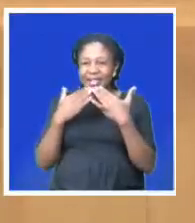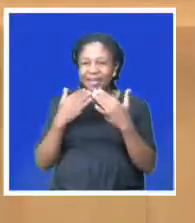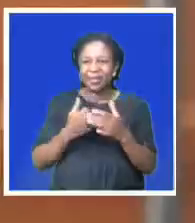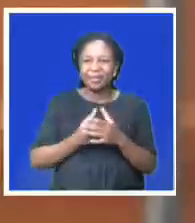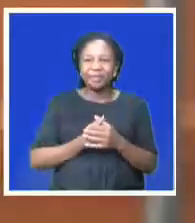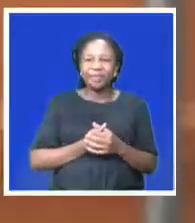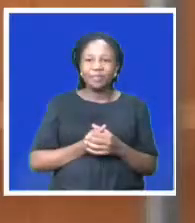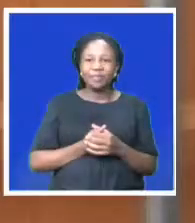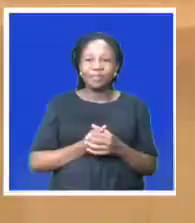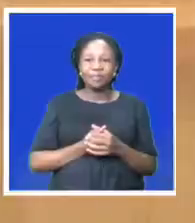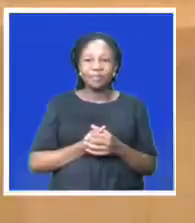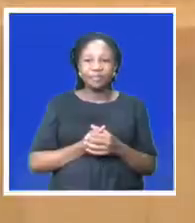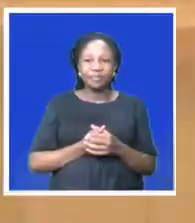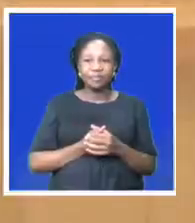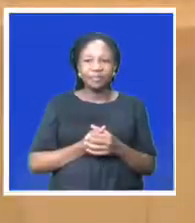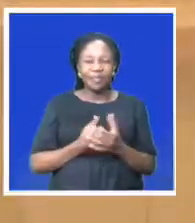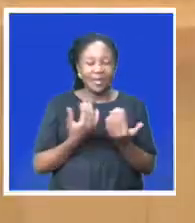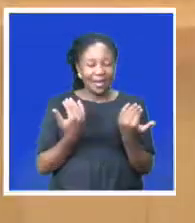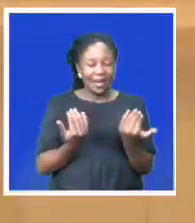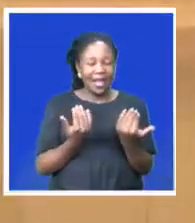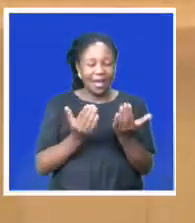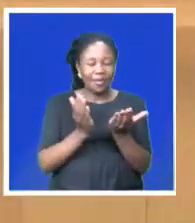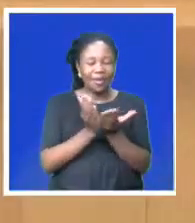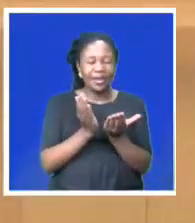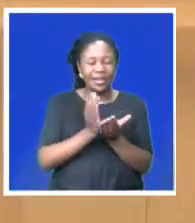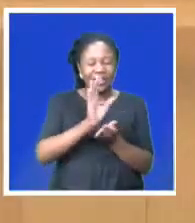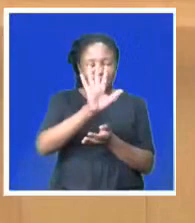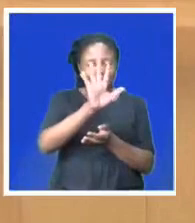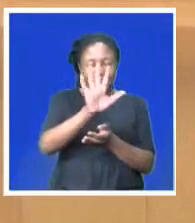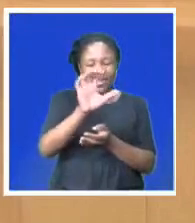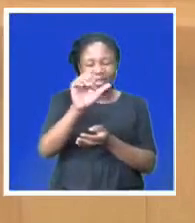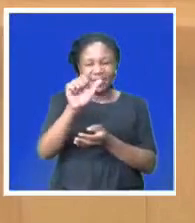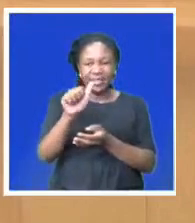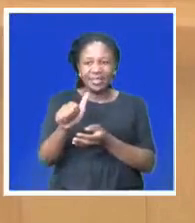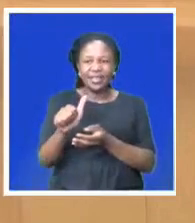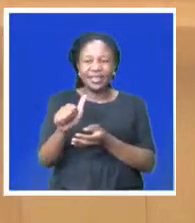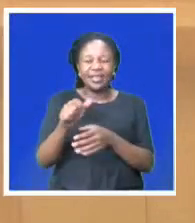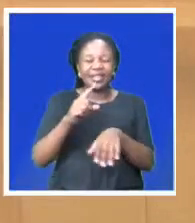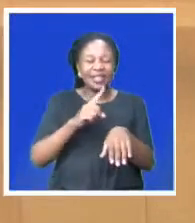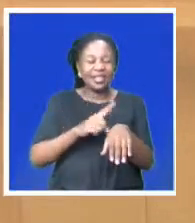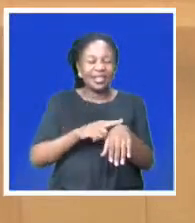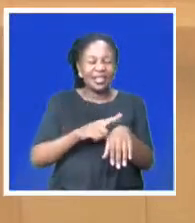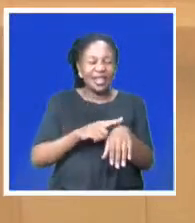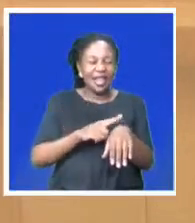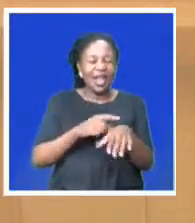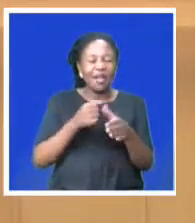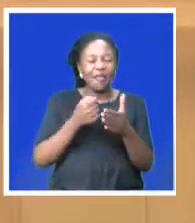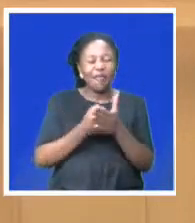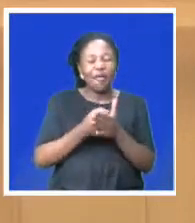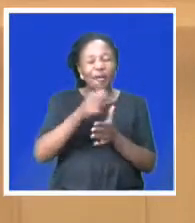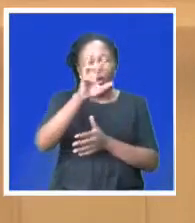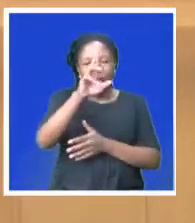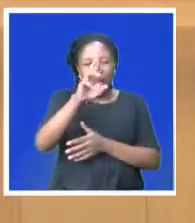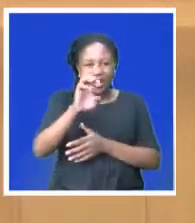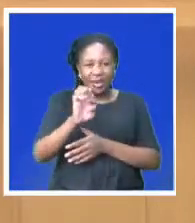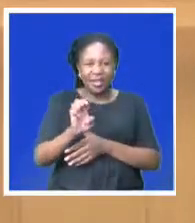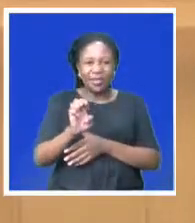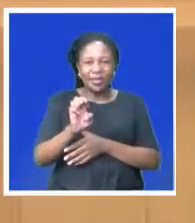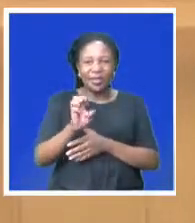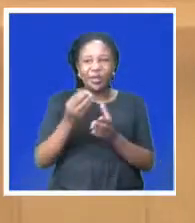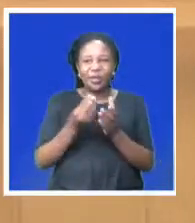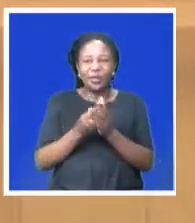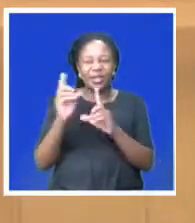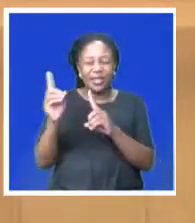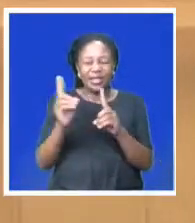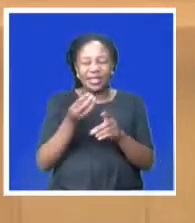you. Thank you. All right. Grade 5 and grade 6. Up next is your religious education lesson with Winnie Dlamini. Stay tuned. We'll be